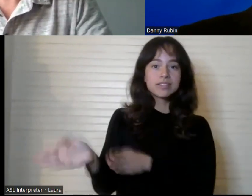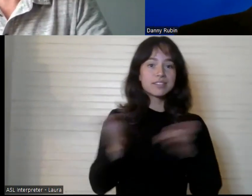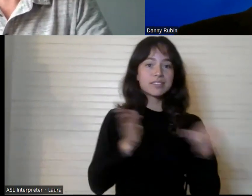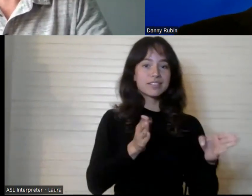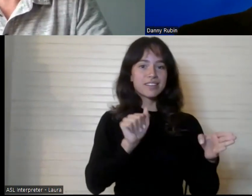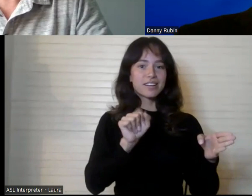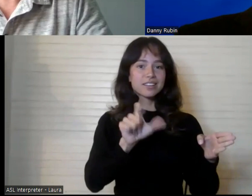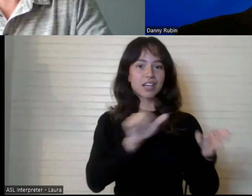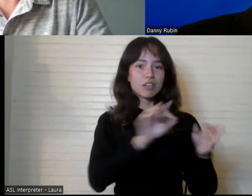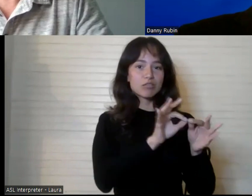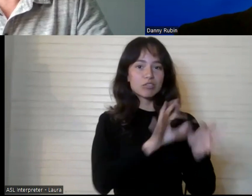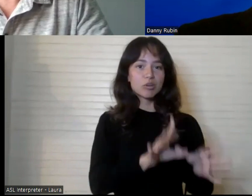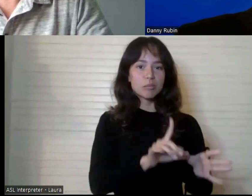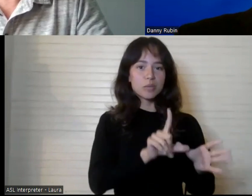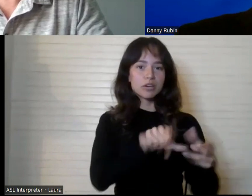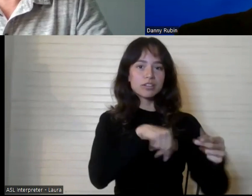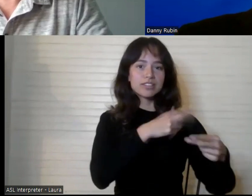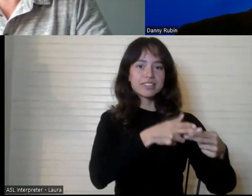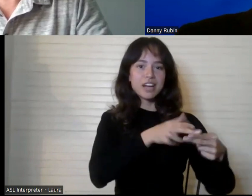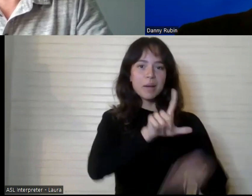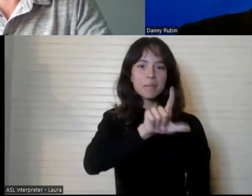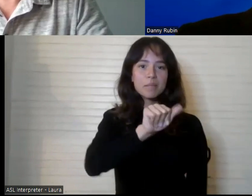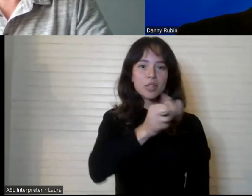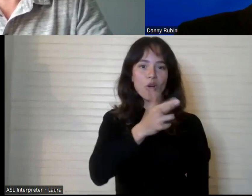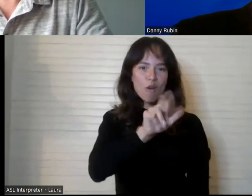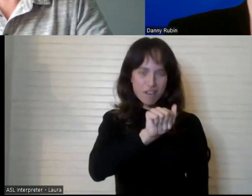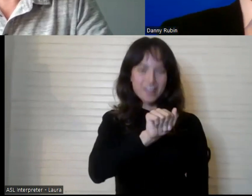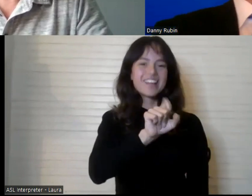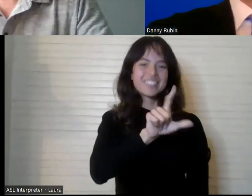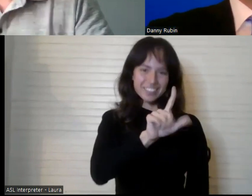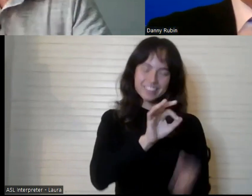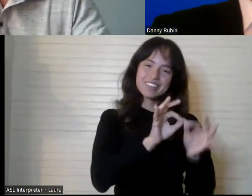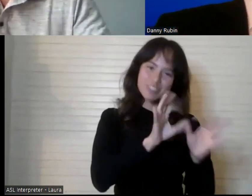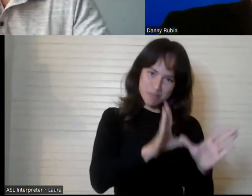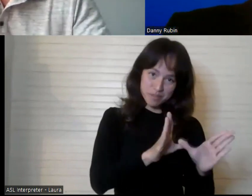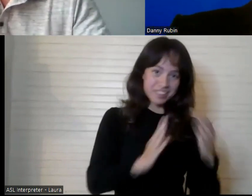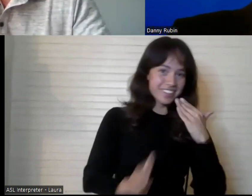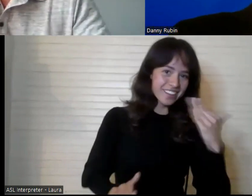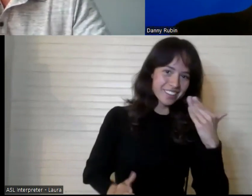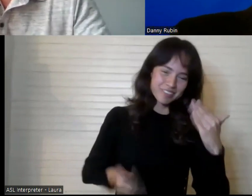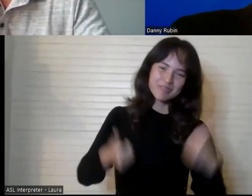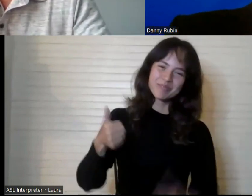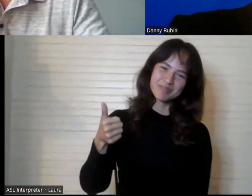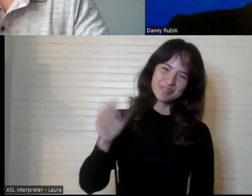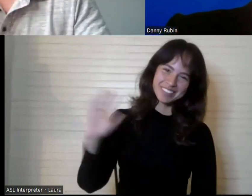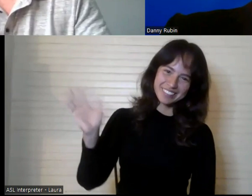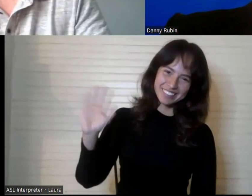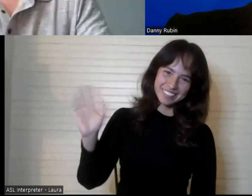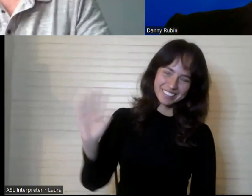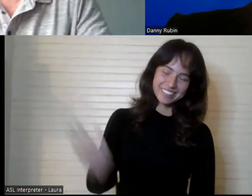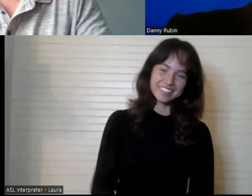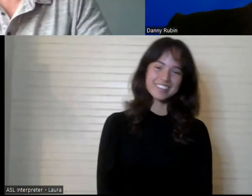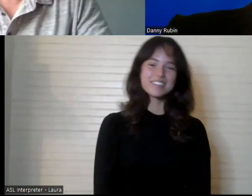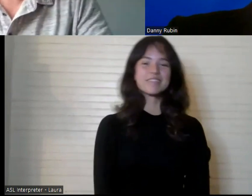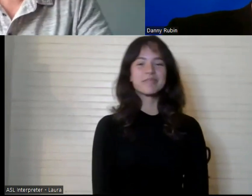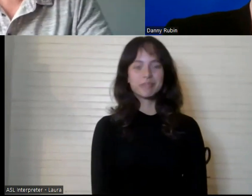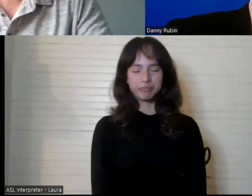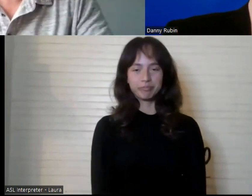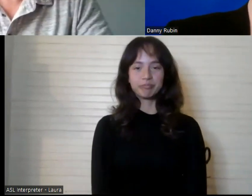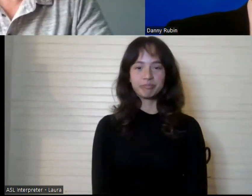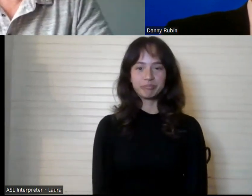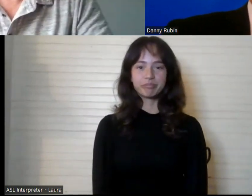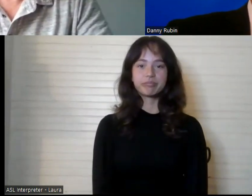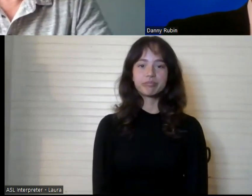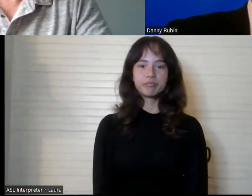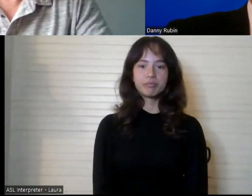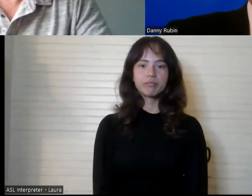language interpretation. Thank you, Laura. And before we go into the web developer